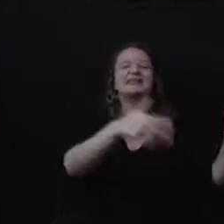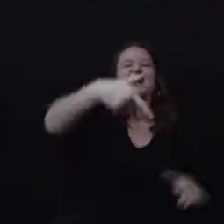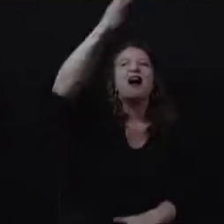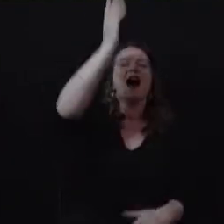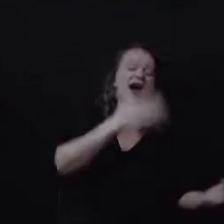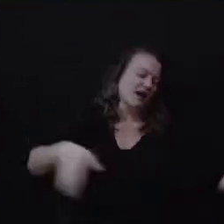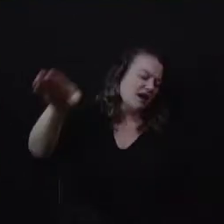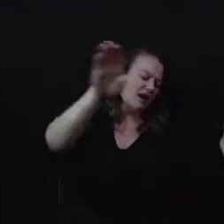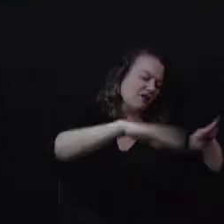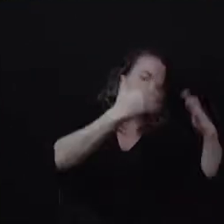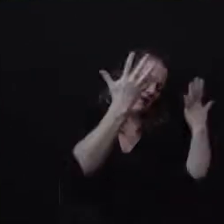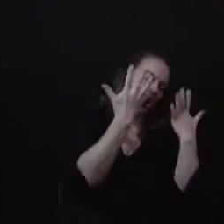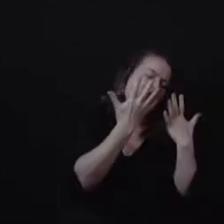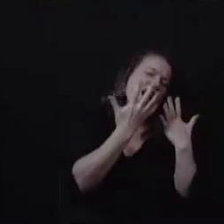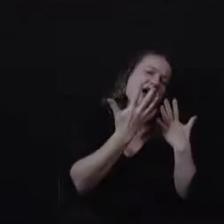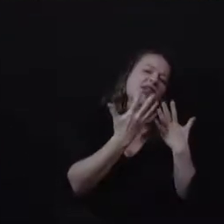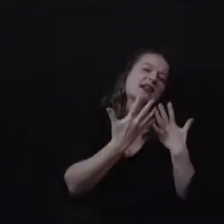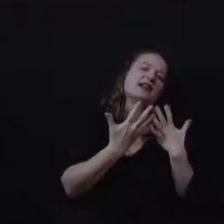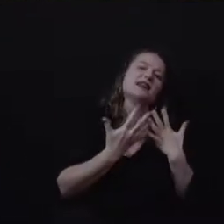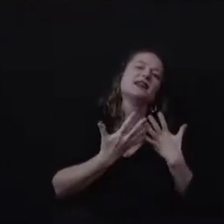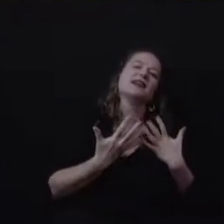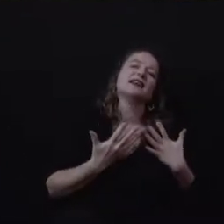is the God of the valley.